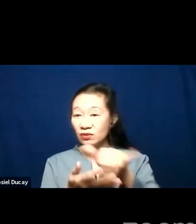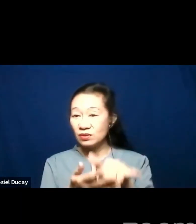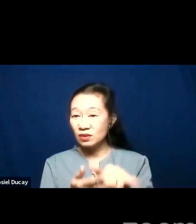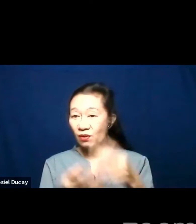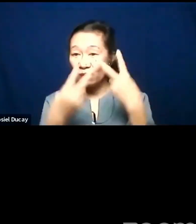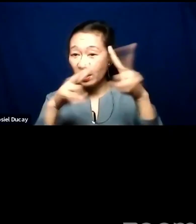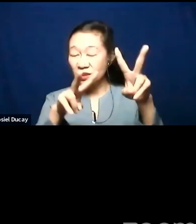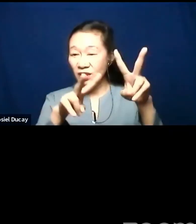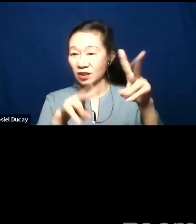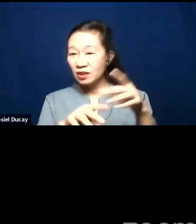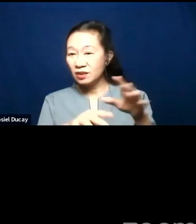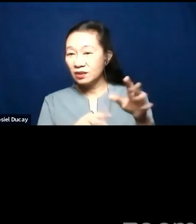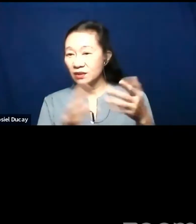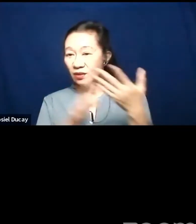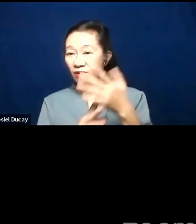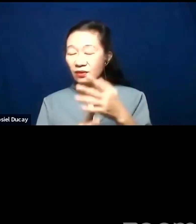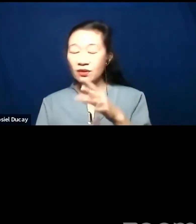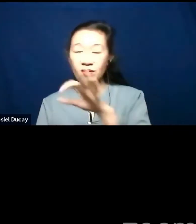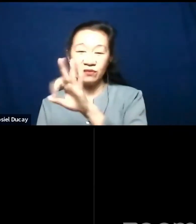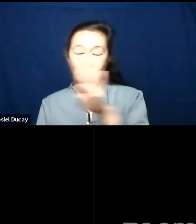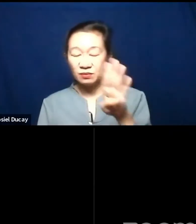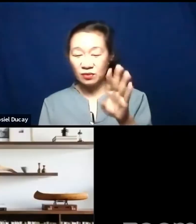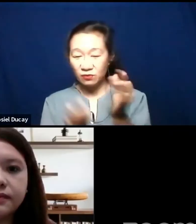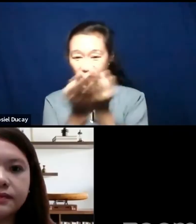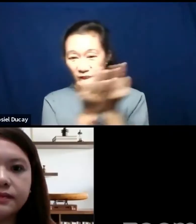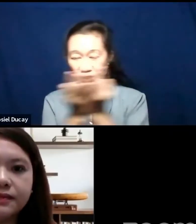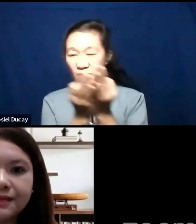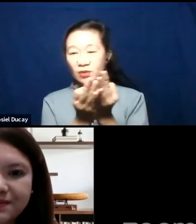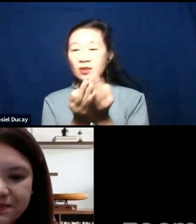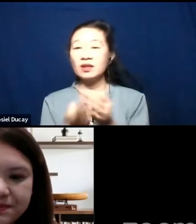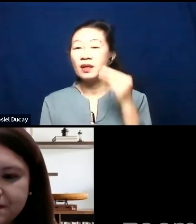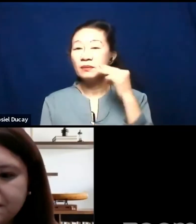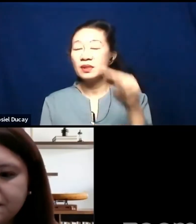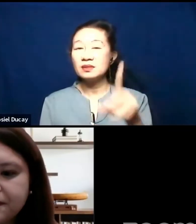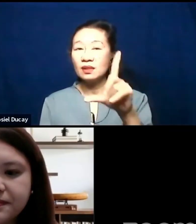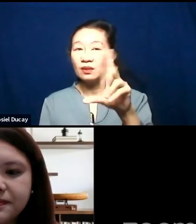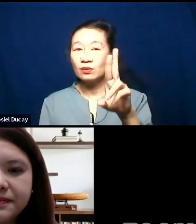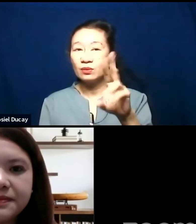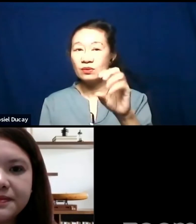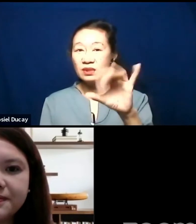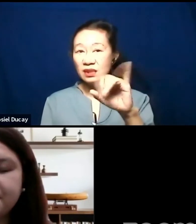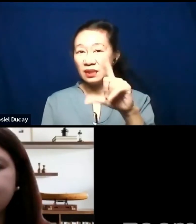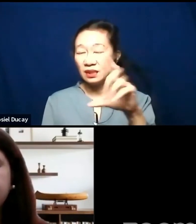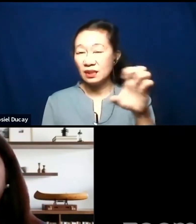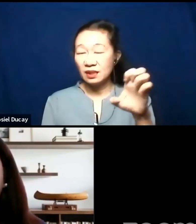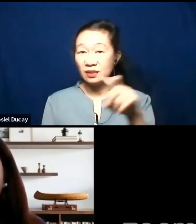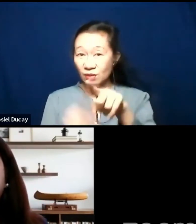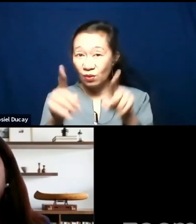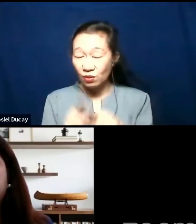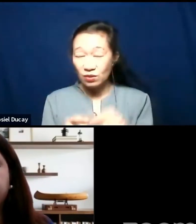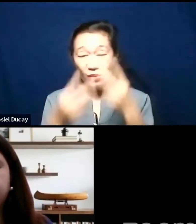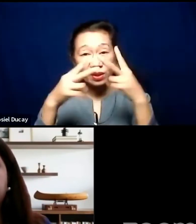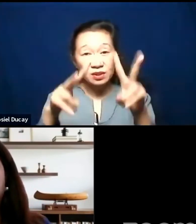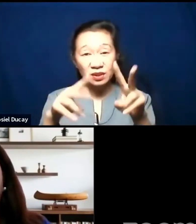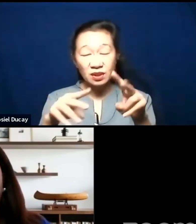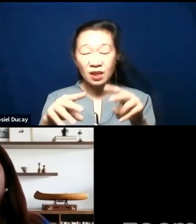naman po via Facebook Live, Miss Lucille and Miss Gingy is also watching the comment